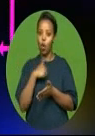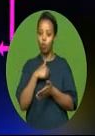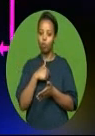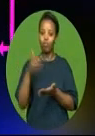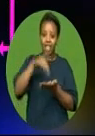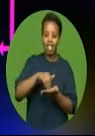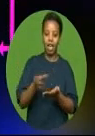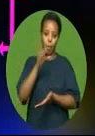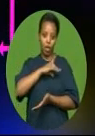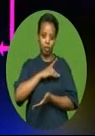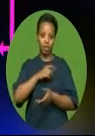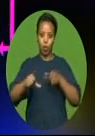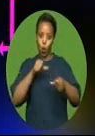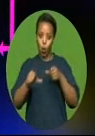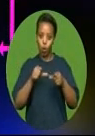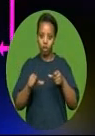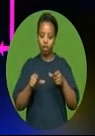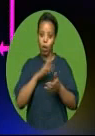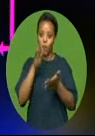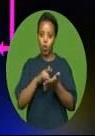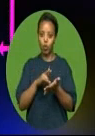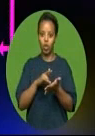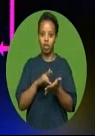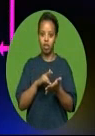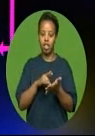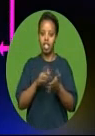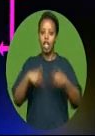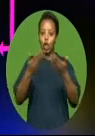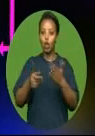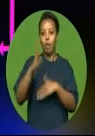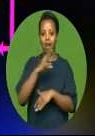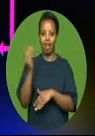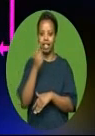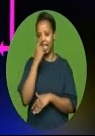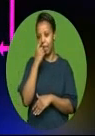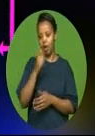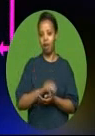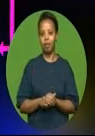reimbursement contract between the issuing bank and its customer.